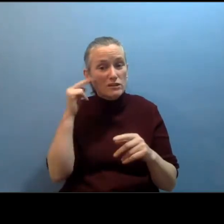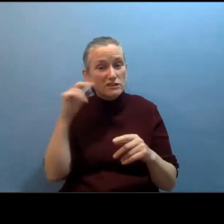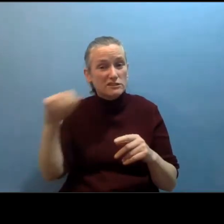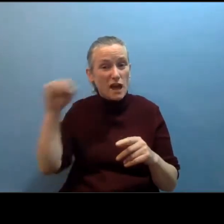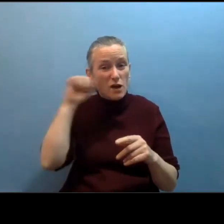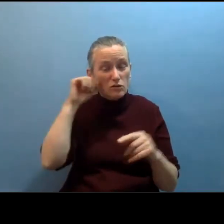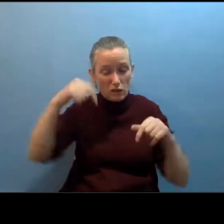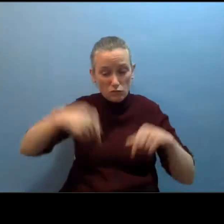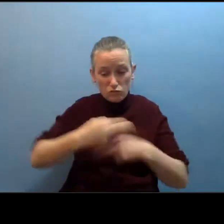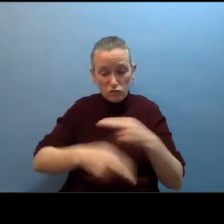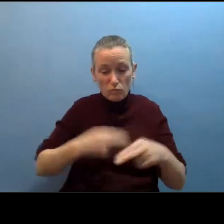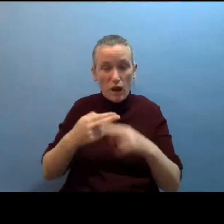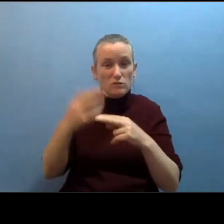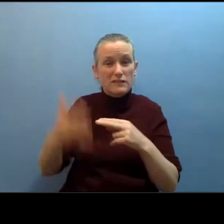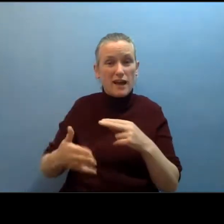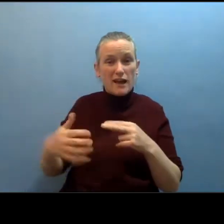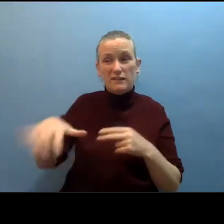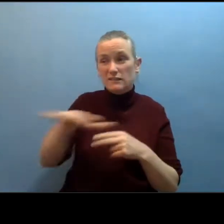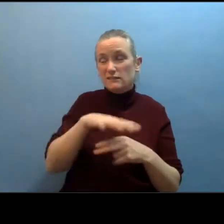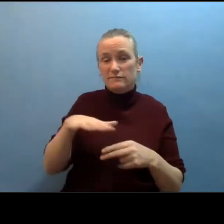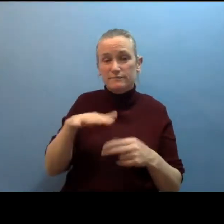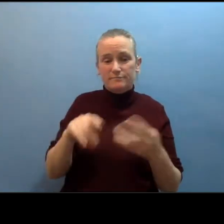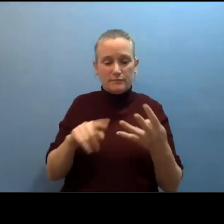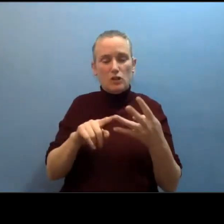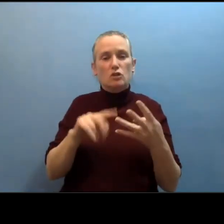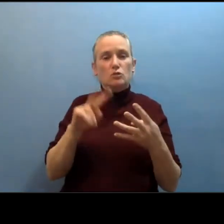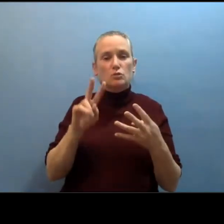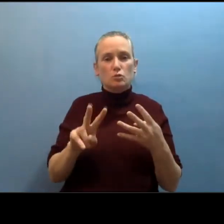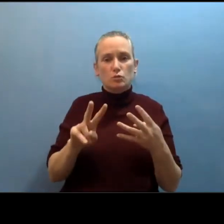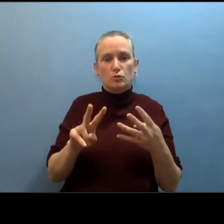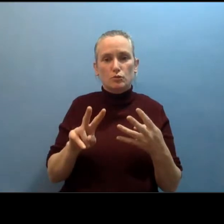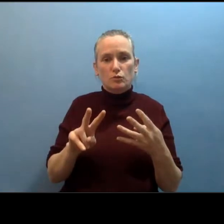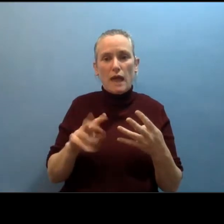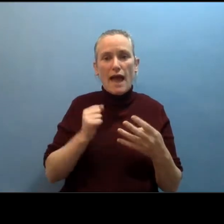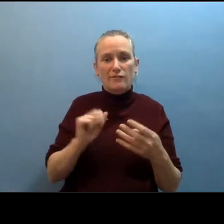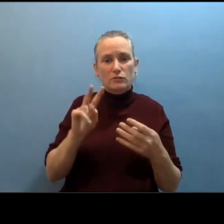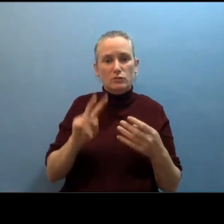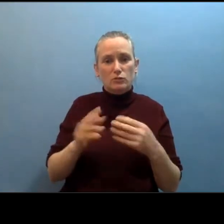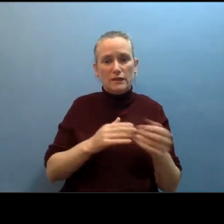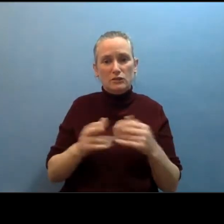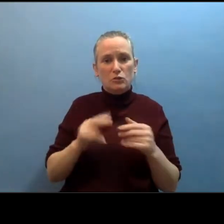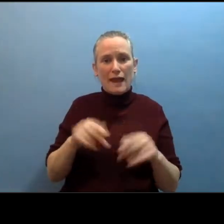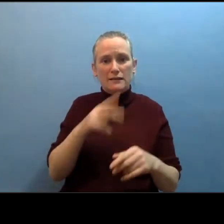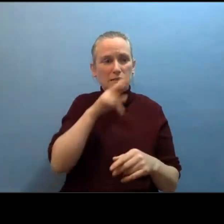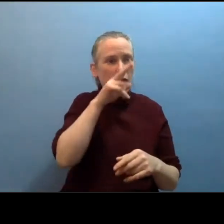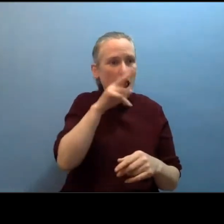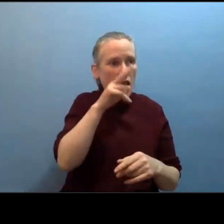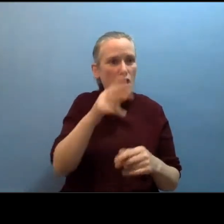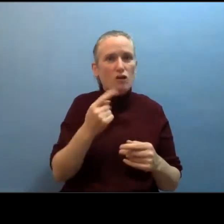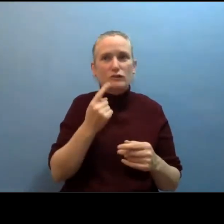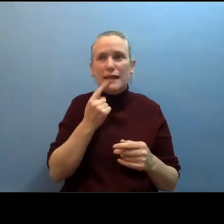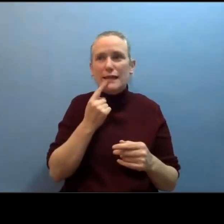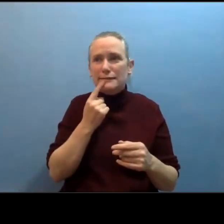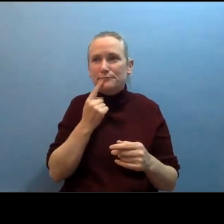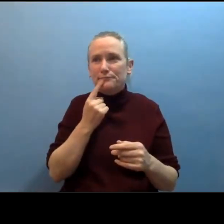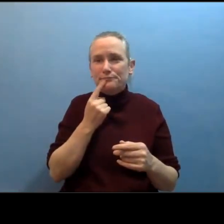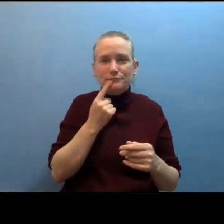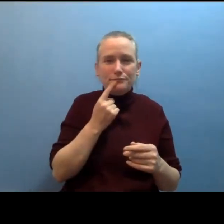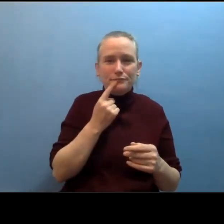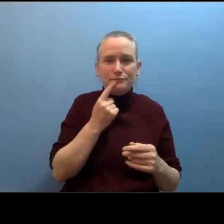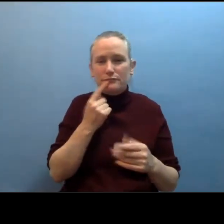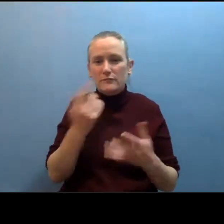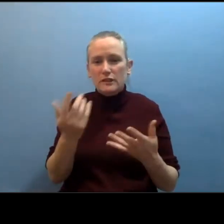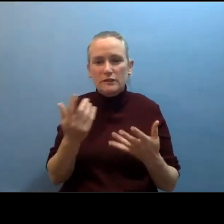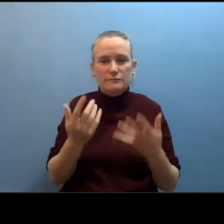or outside or around you. 2, is there 2 things that you can smell or taste with your tongue? Might